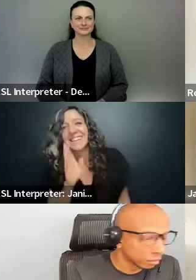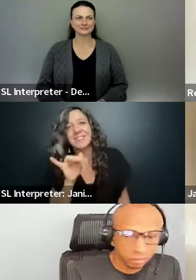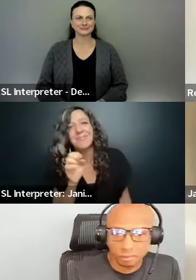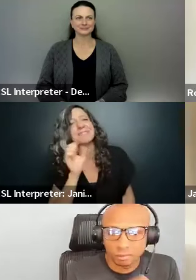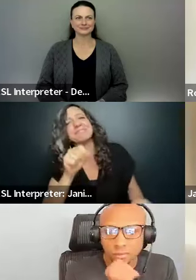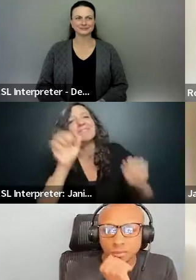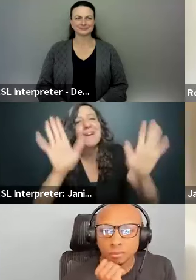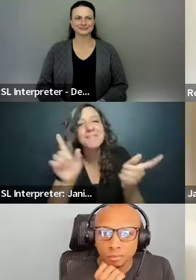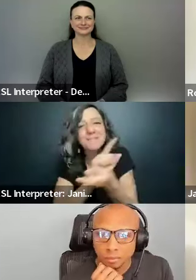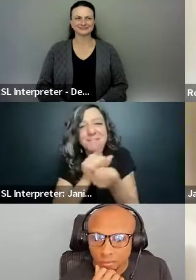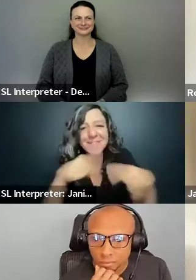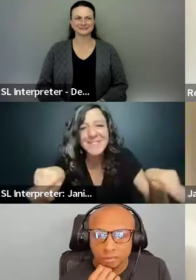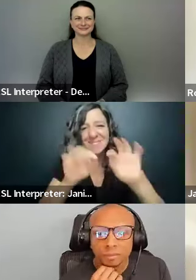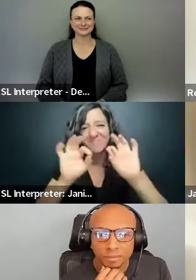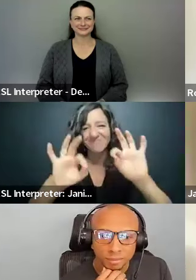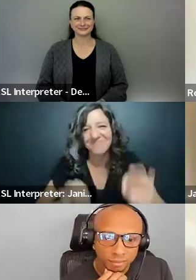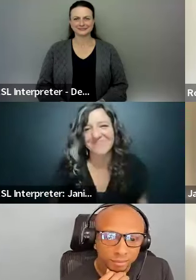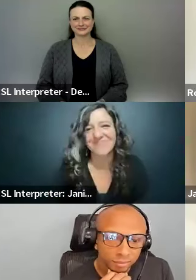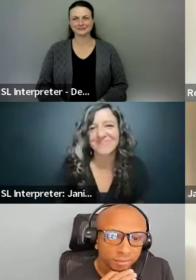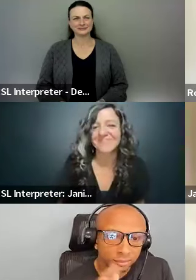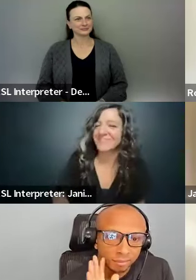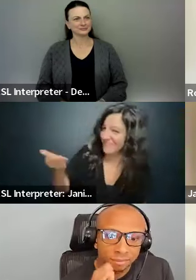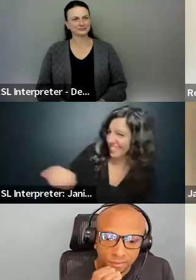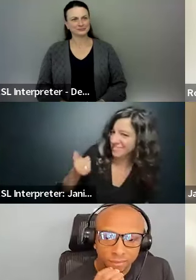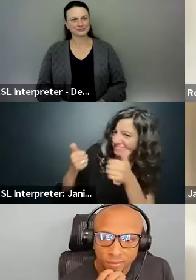people here. Yep. Yeah, but yeah, welcome.